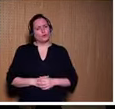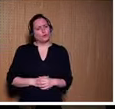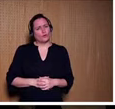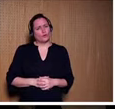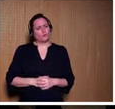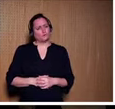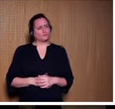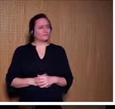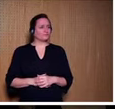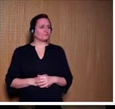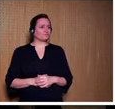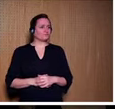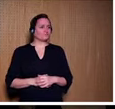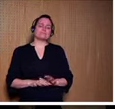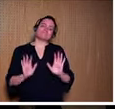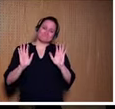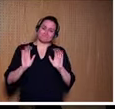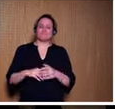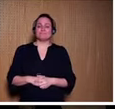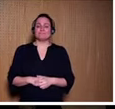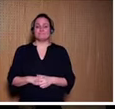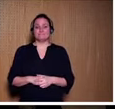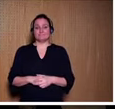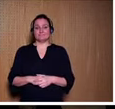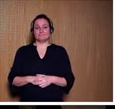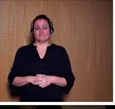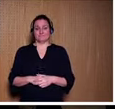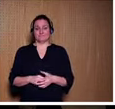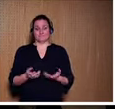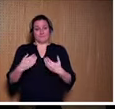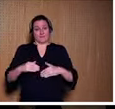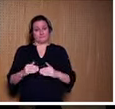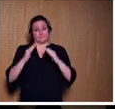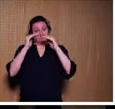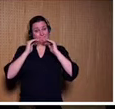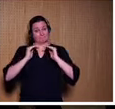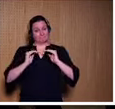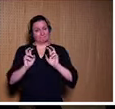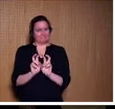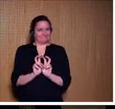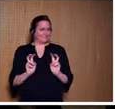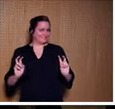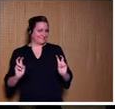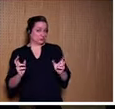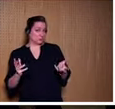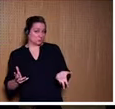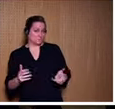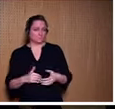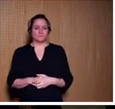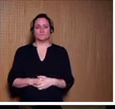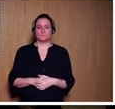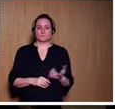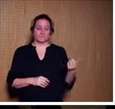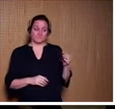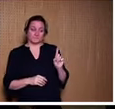All right. So now let's move to the next segment of this plenary. We have an interesting fire